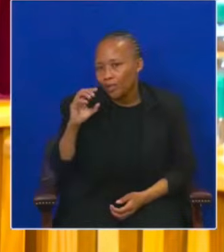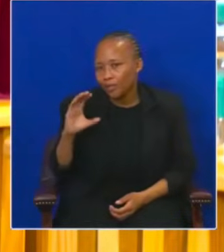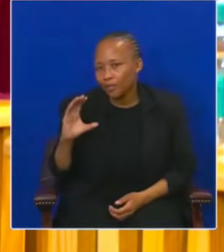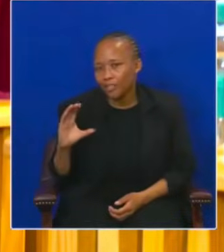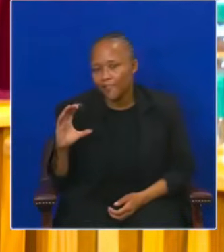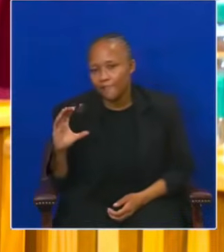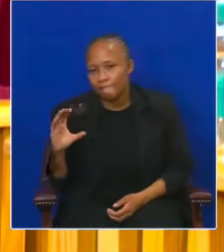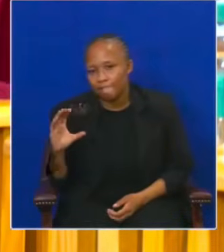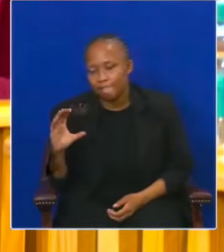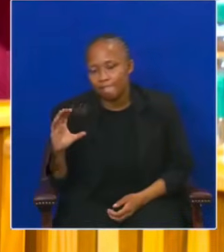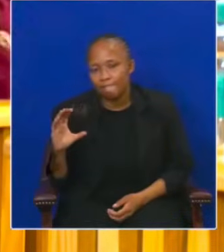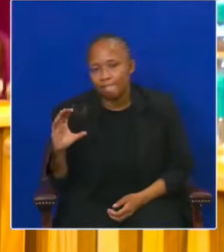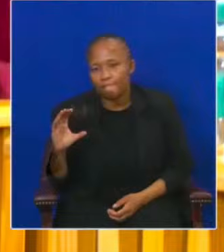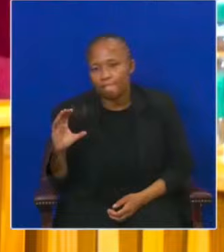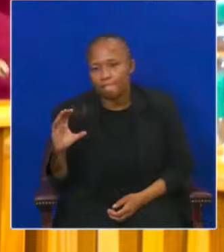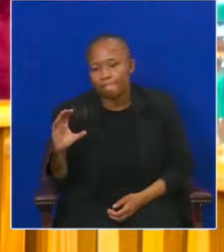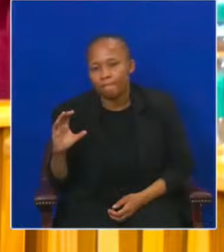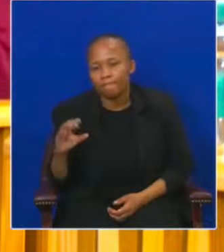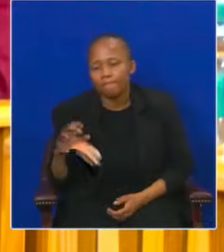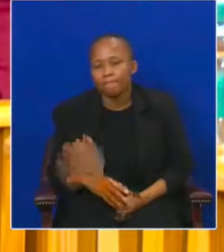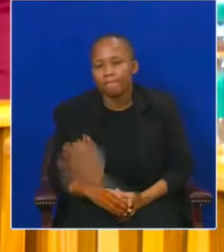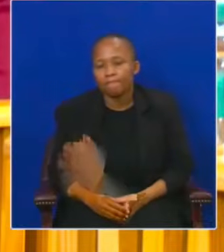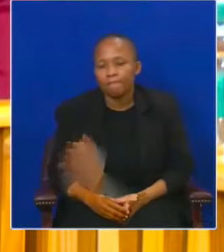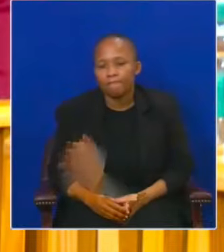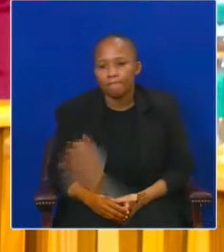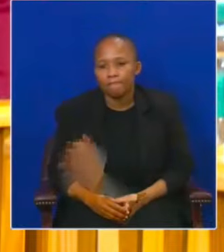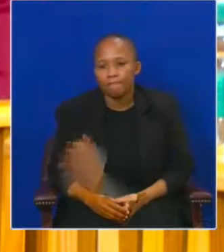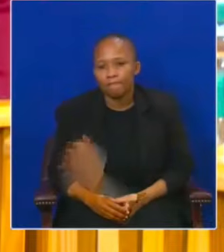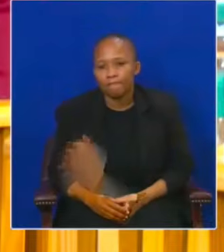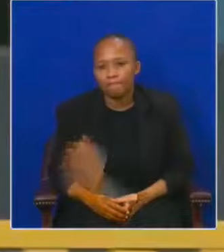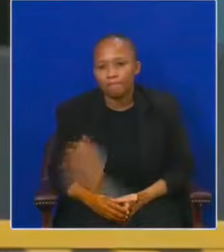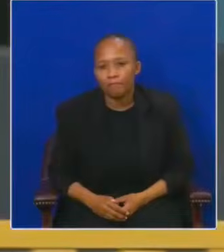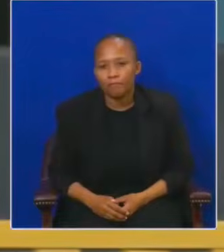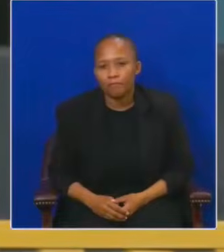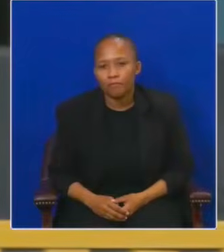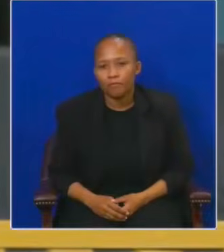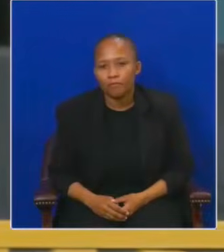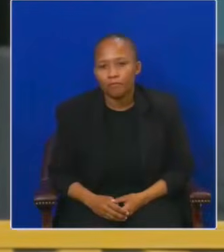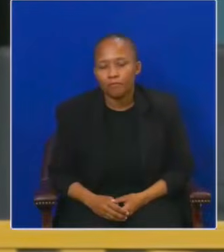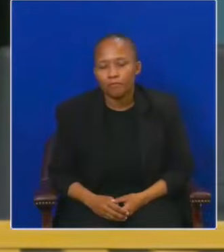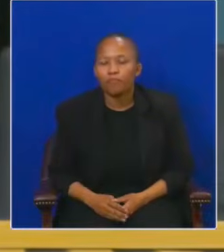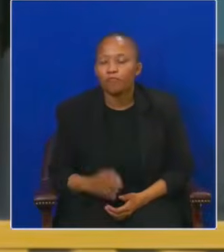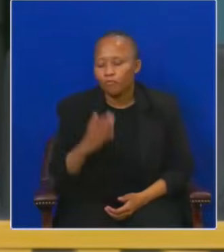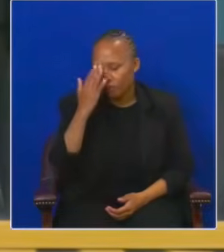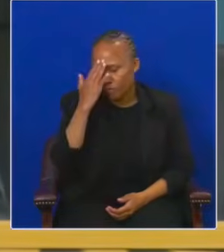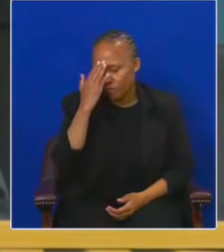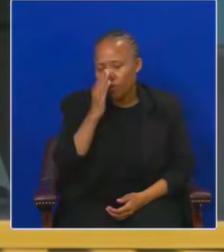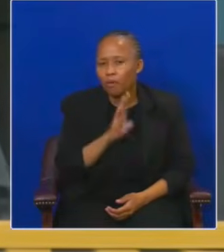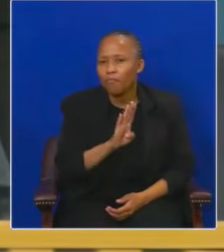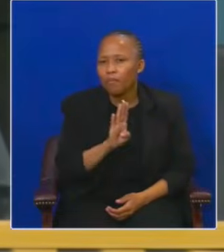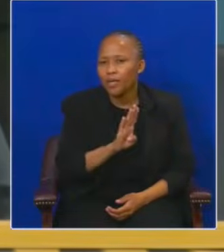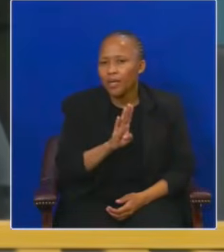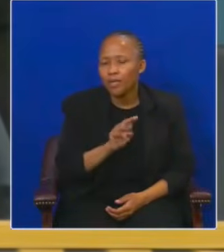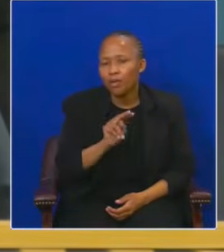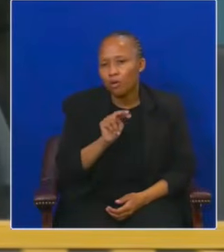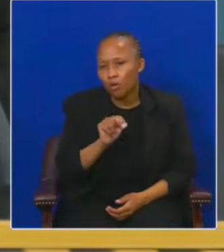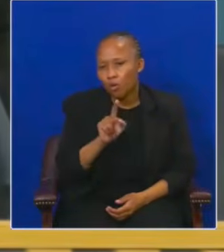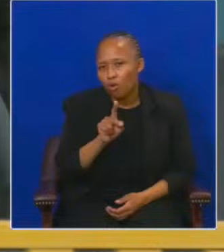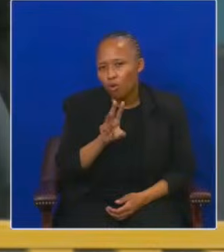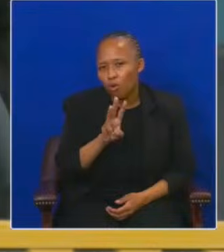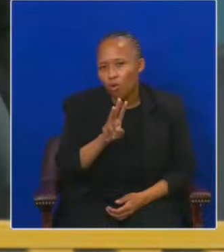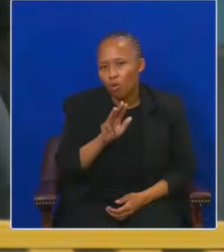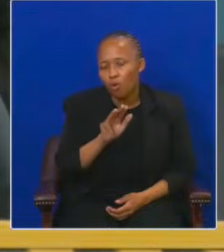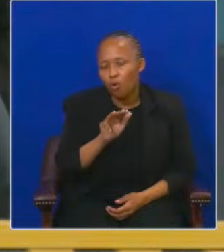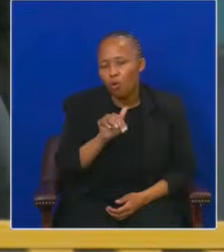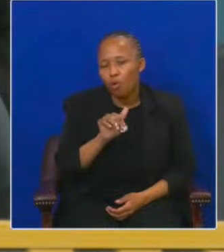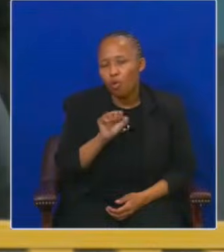do you know if Brigadier Nkwashu is related to Mr. Katiso Molefe's